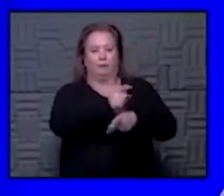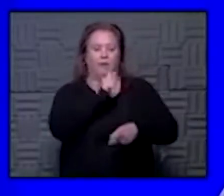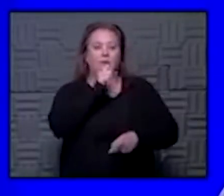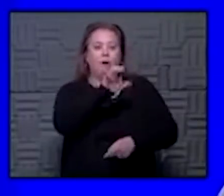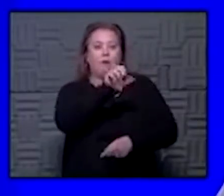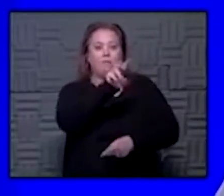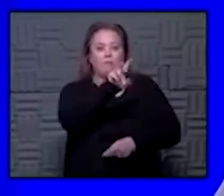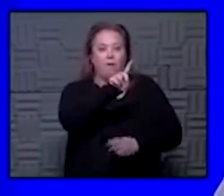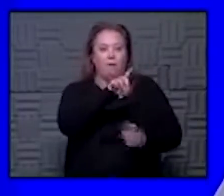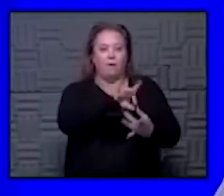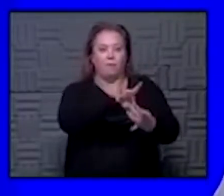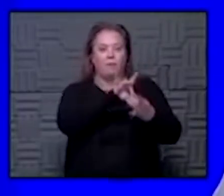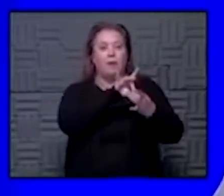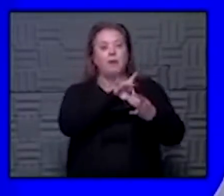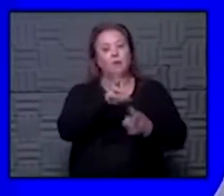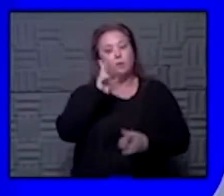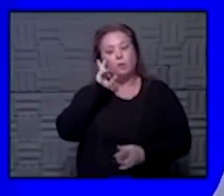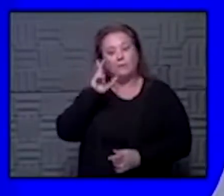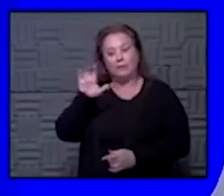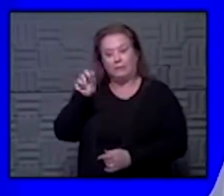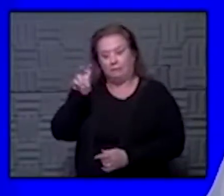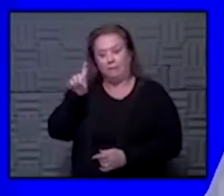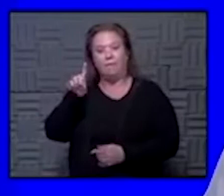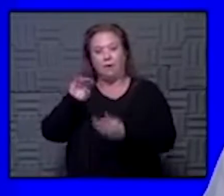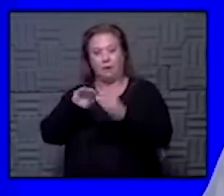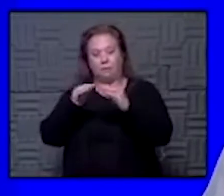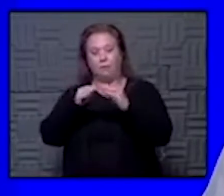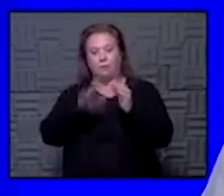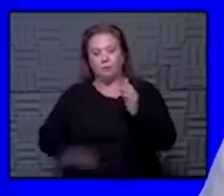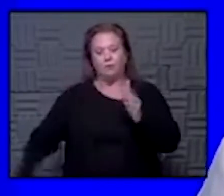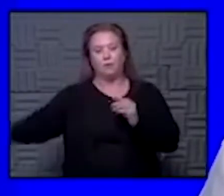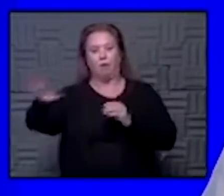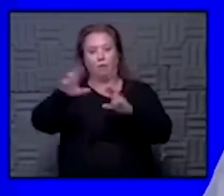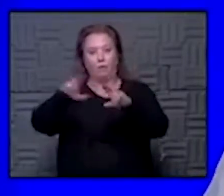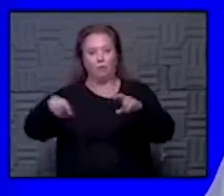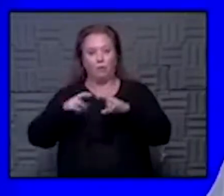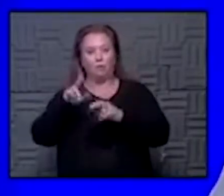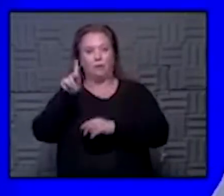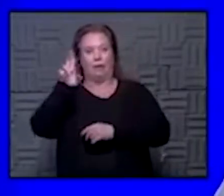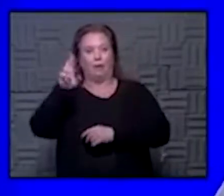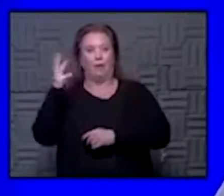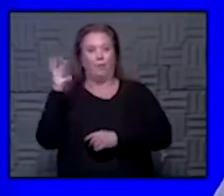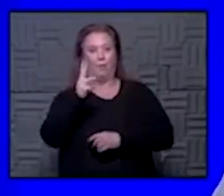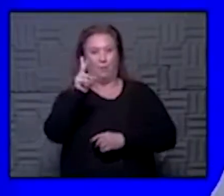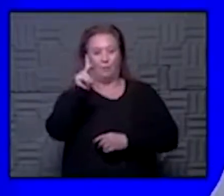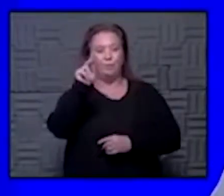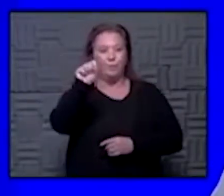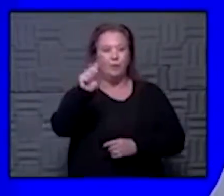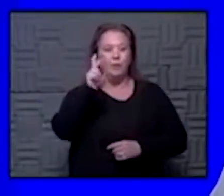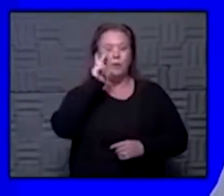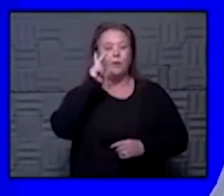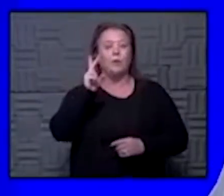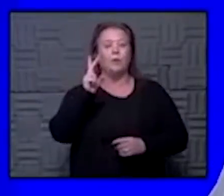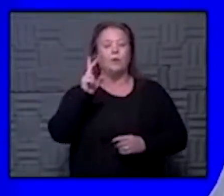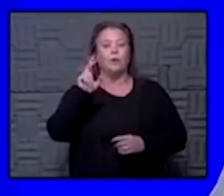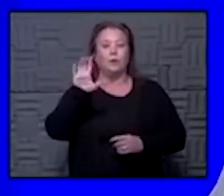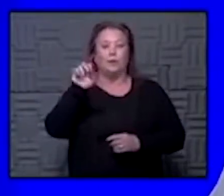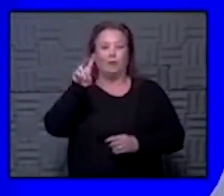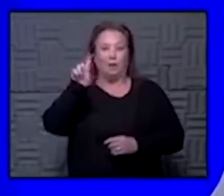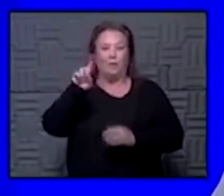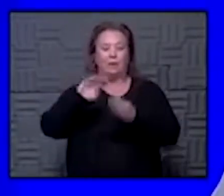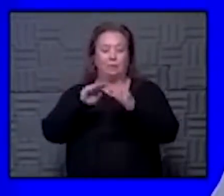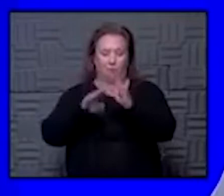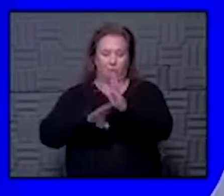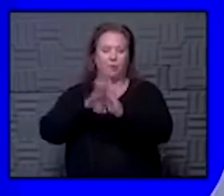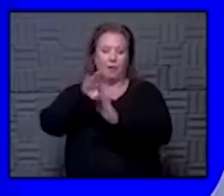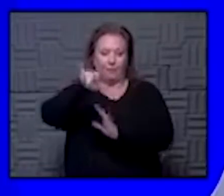COVID. Certainly we have seen our numbers here around the region and with our partners in Western Kansas, and all of those COVID numbers are